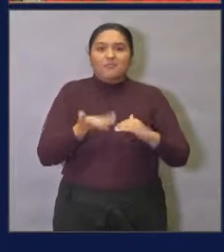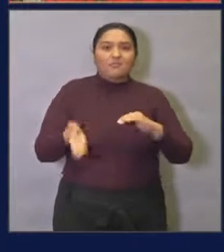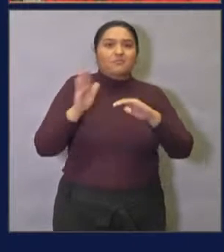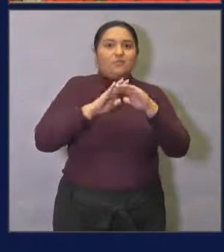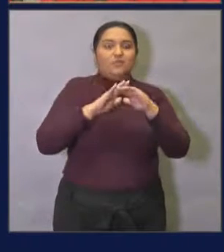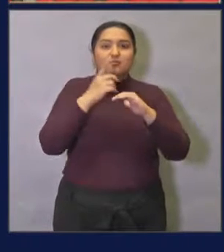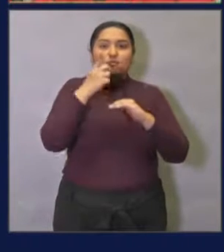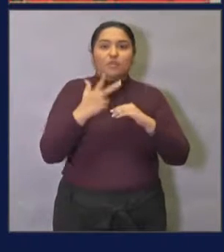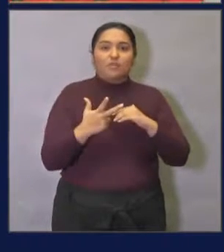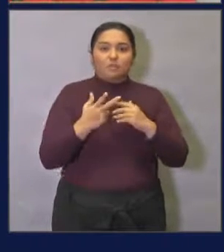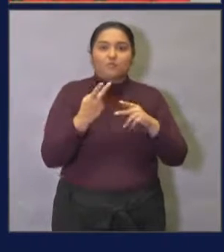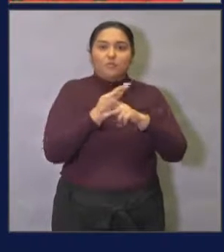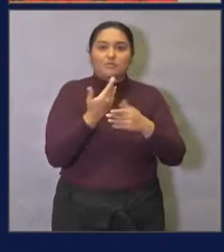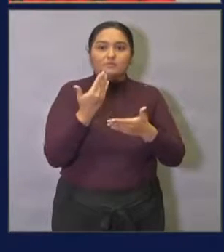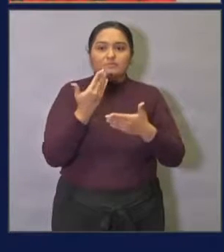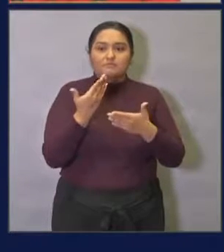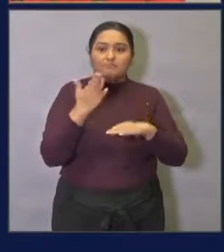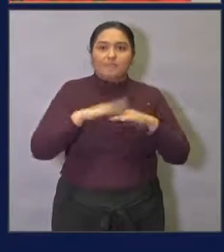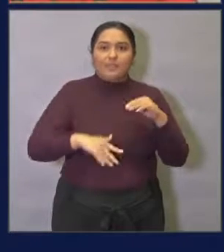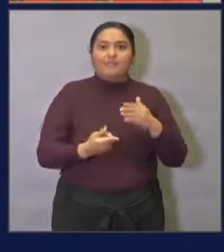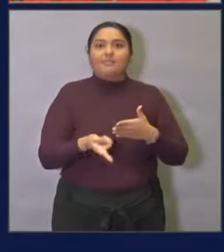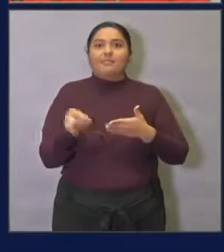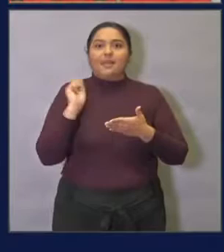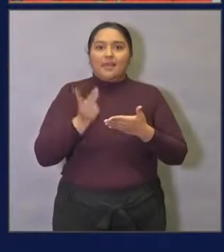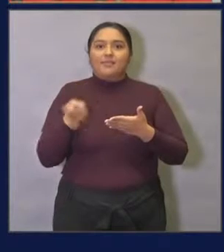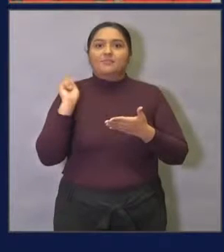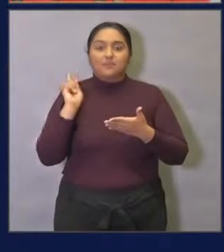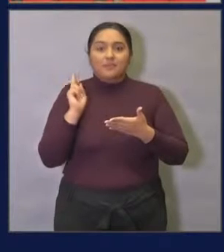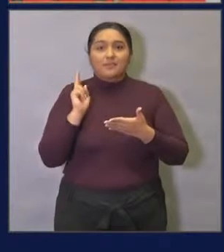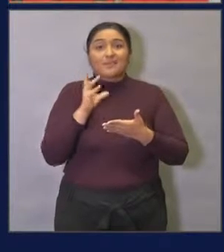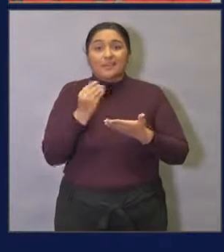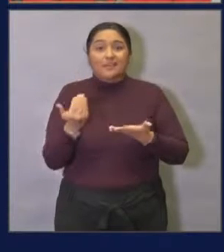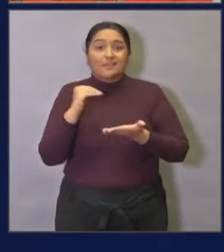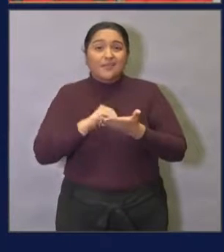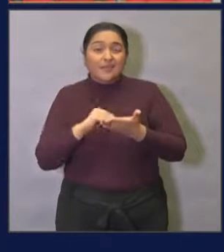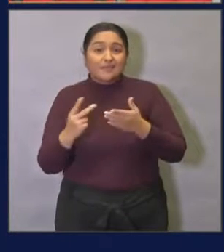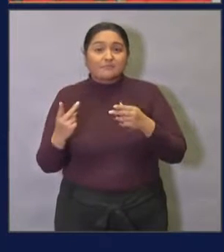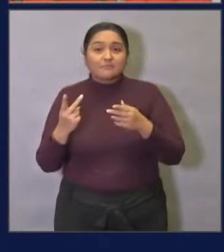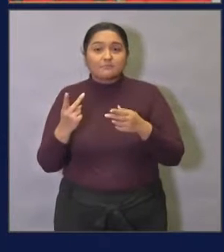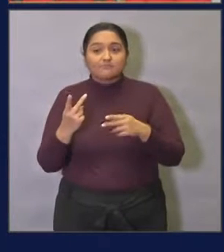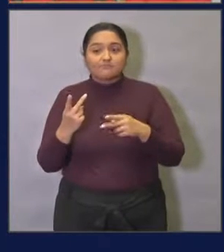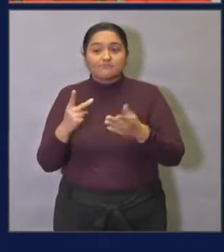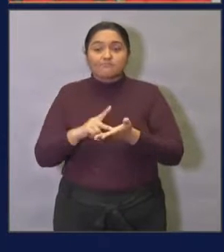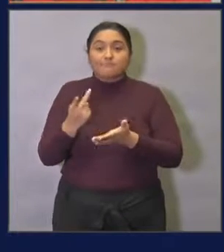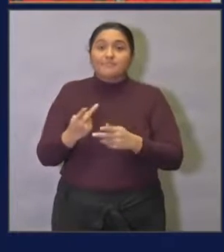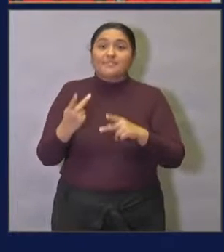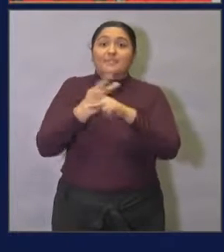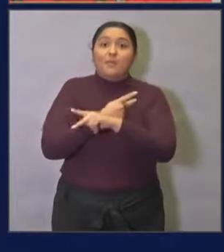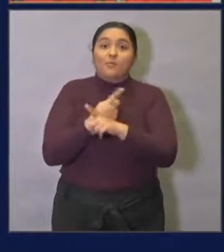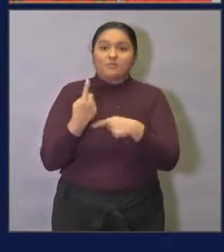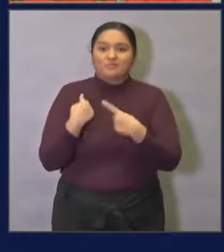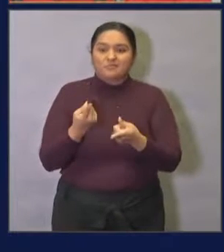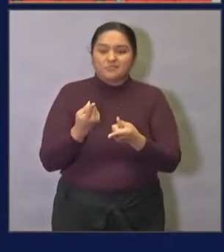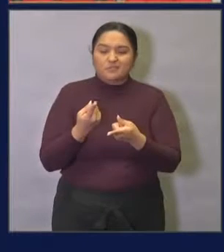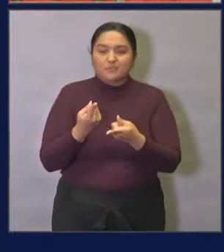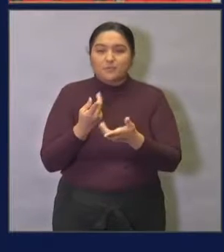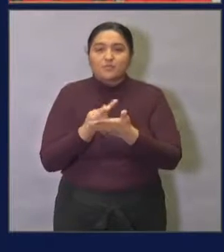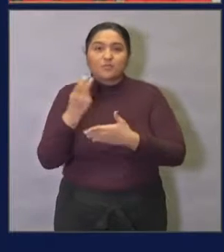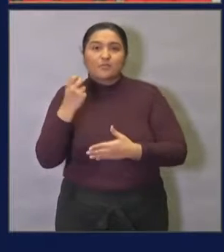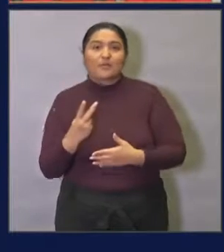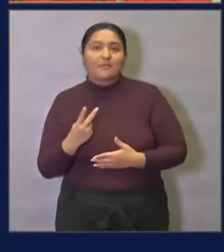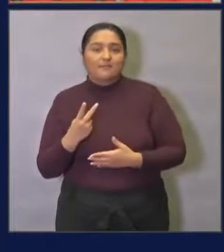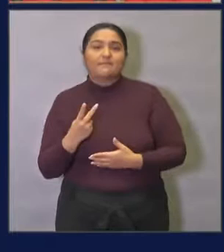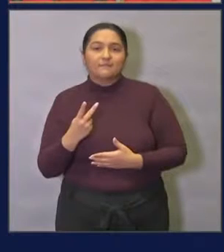last week compared to the previous week, and doubled again, as I mentioned, over the course of the last 2.5